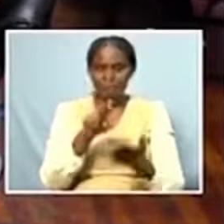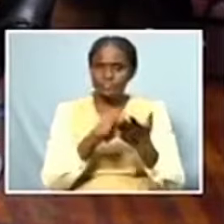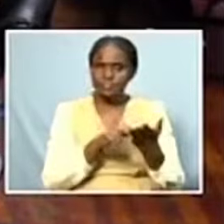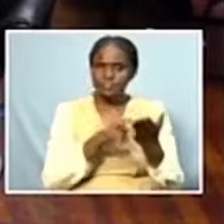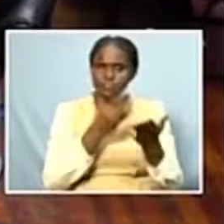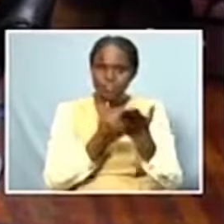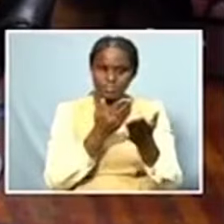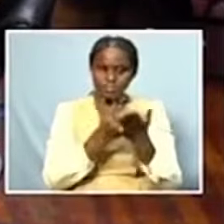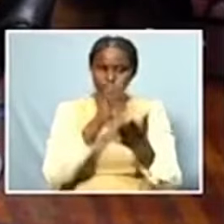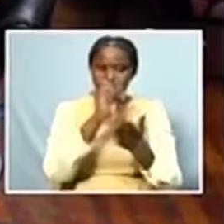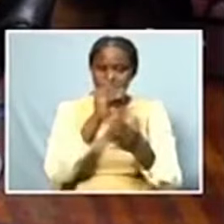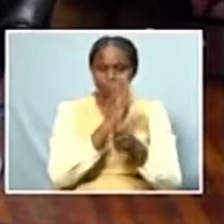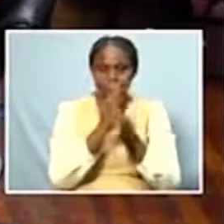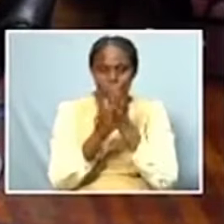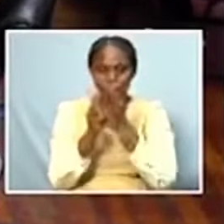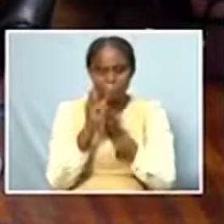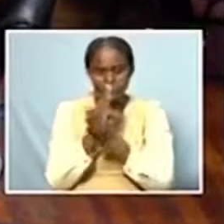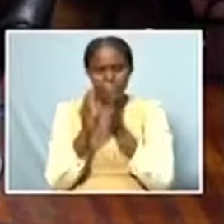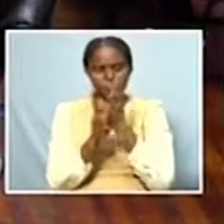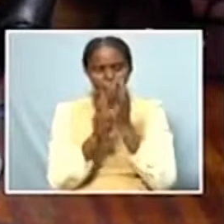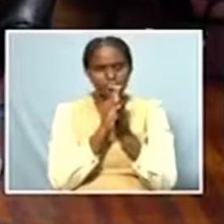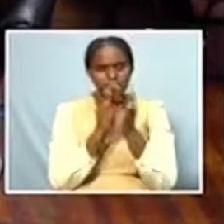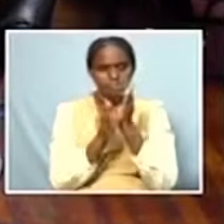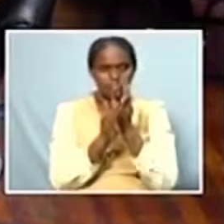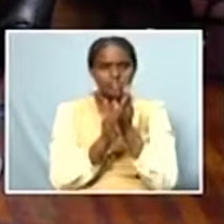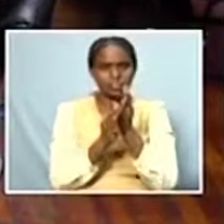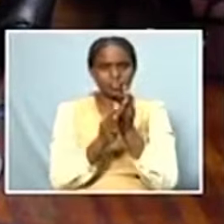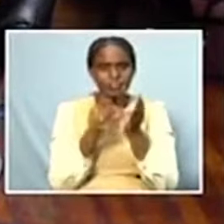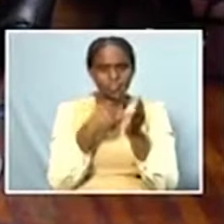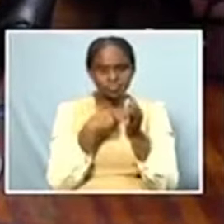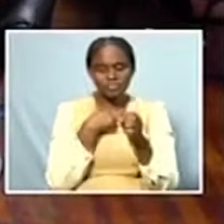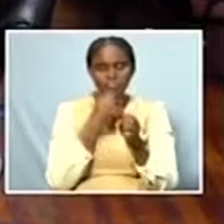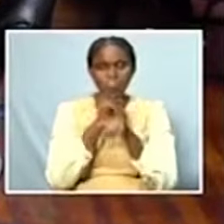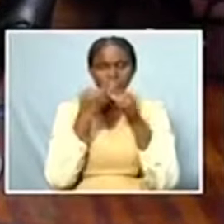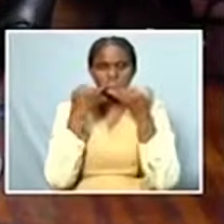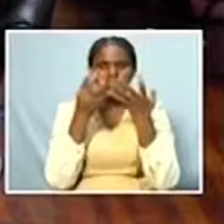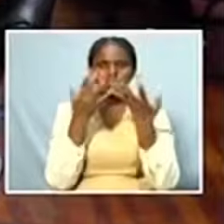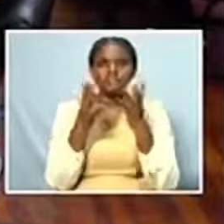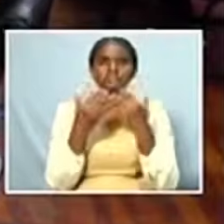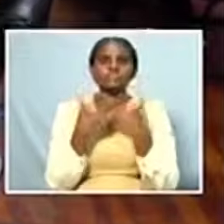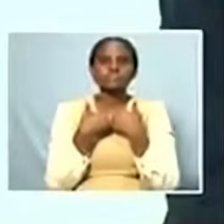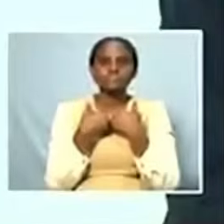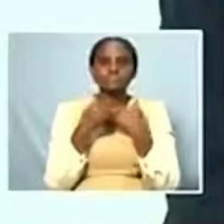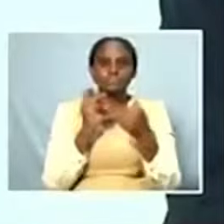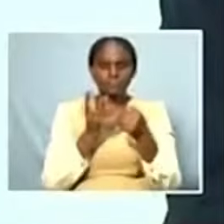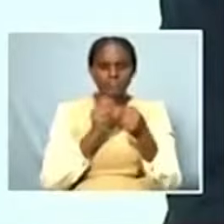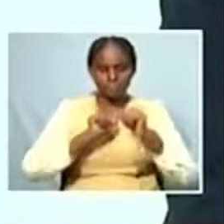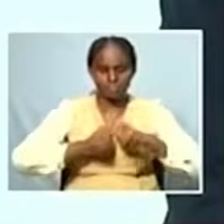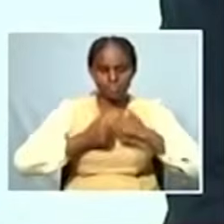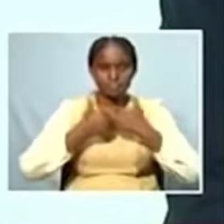of the 6 contracts is that, like I said, we have,